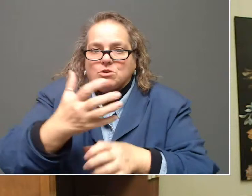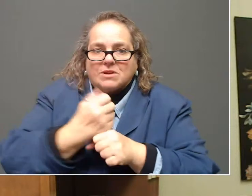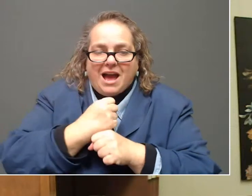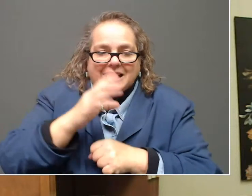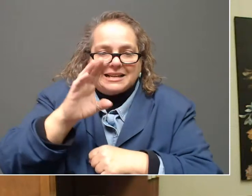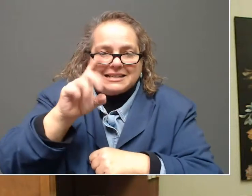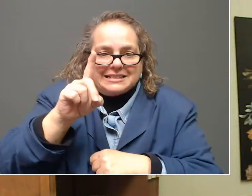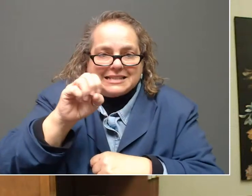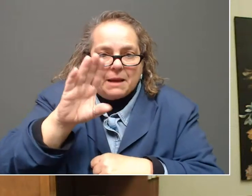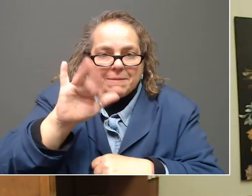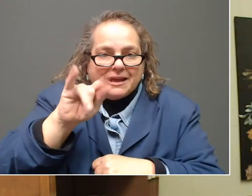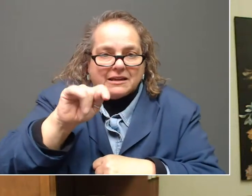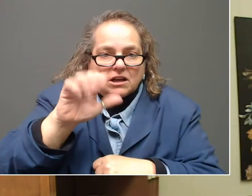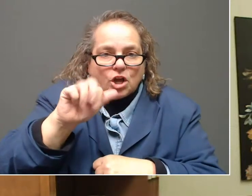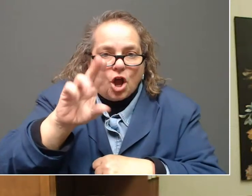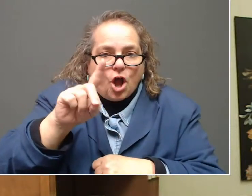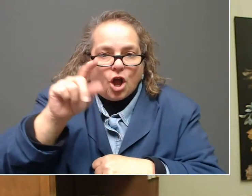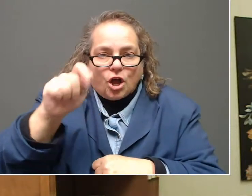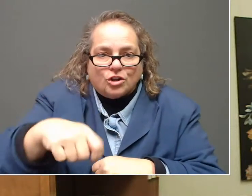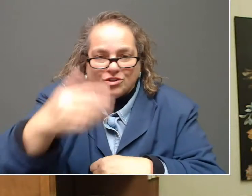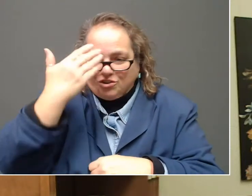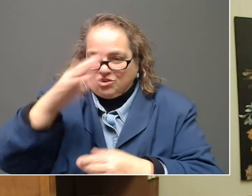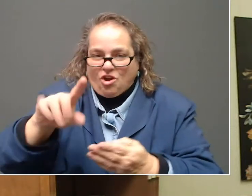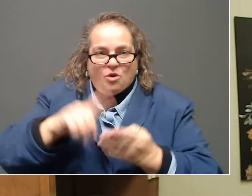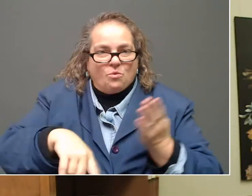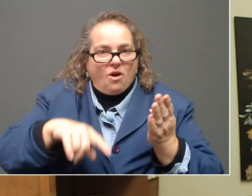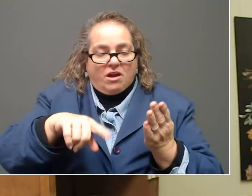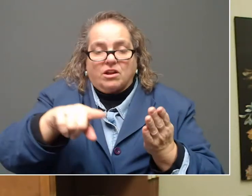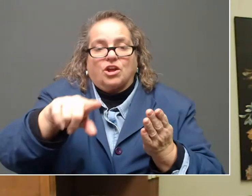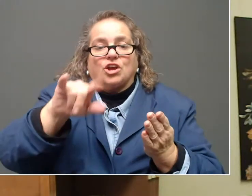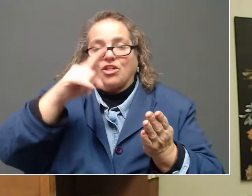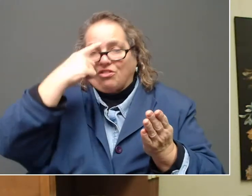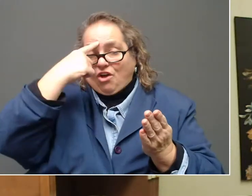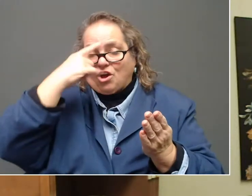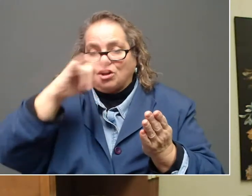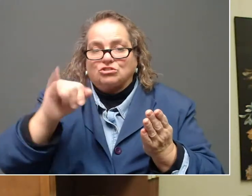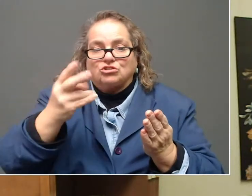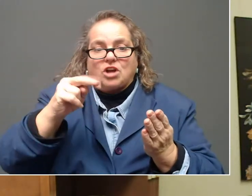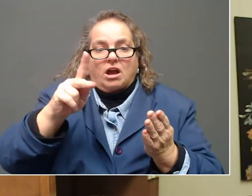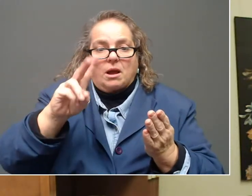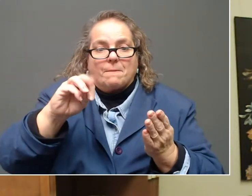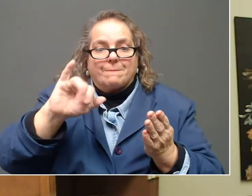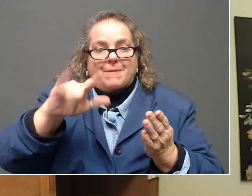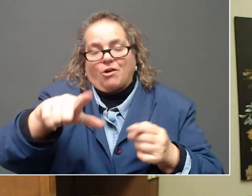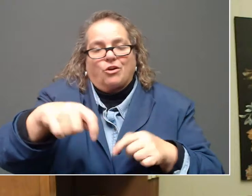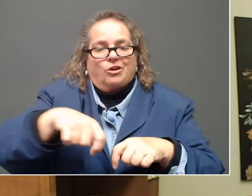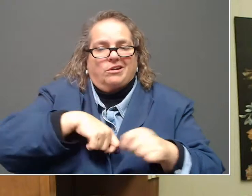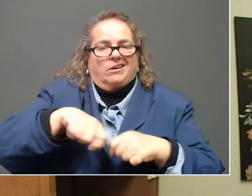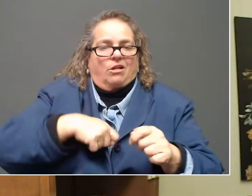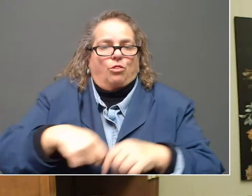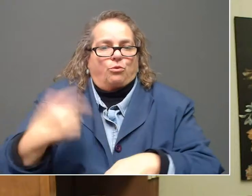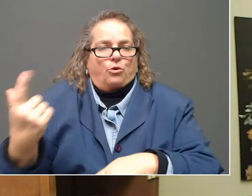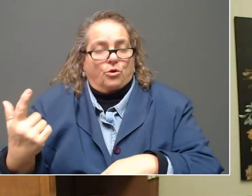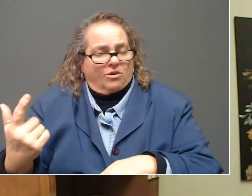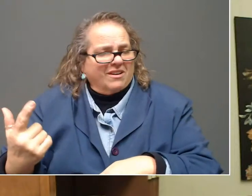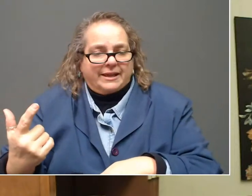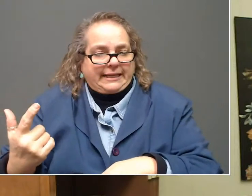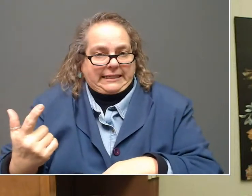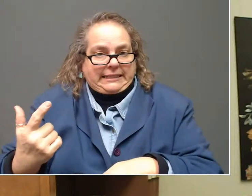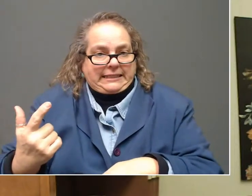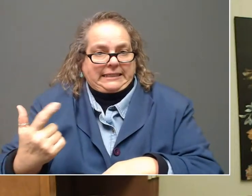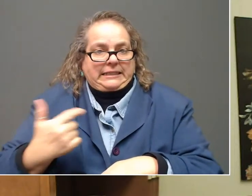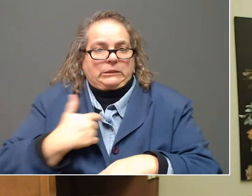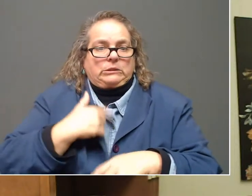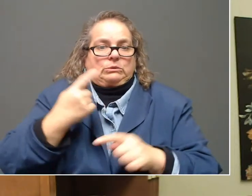laid off, but the employee has to go in and claim that claim. Early on, in an effort to get benefits